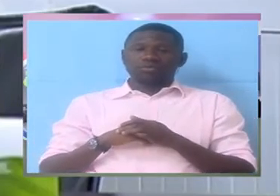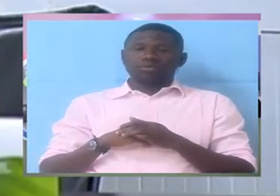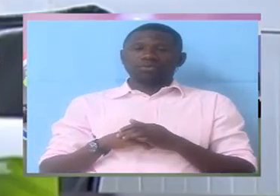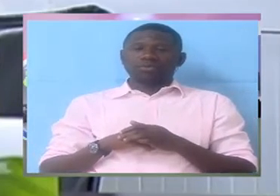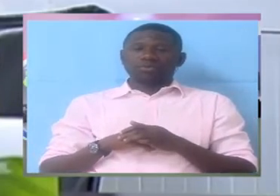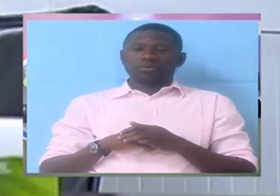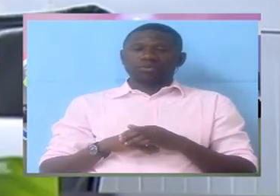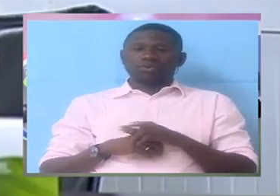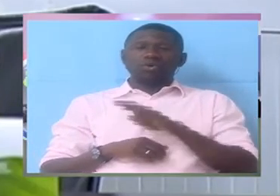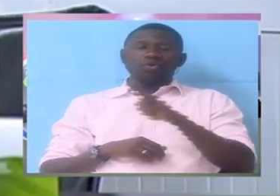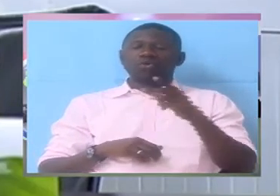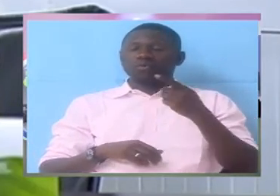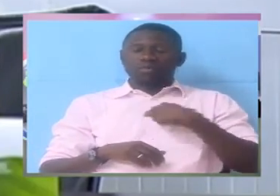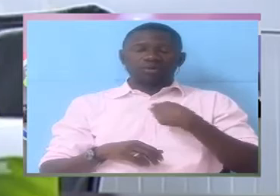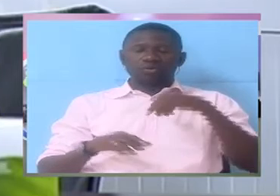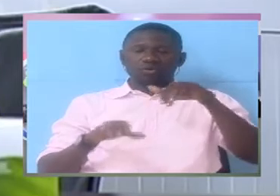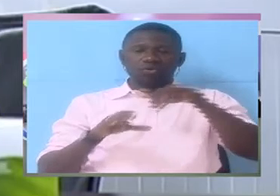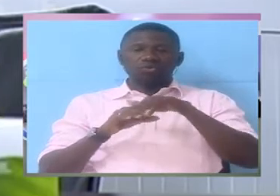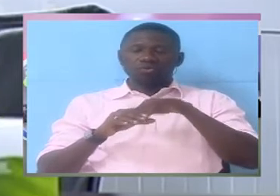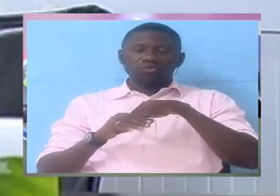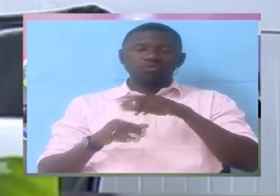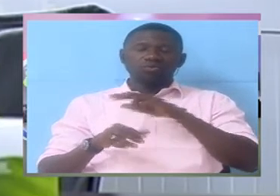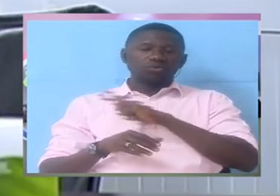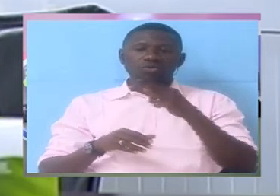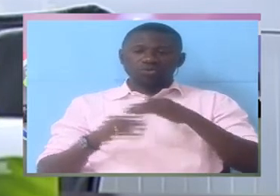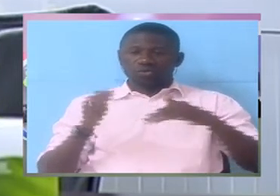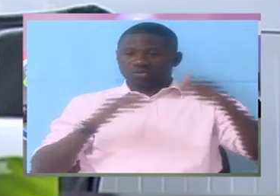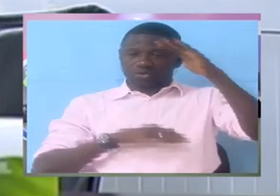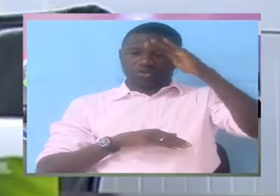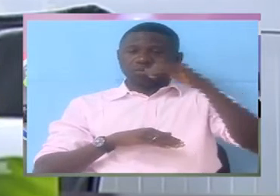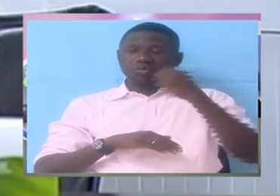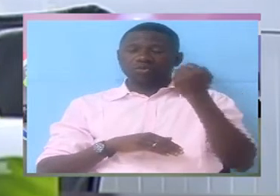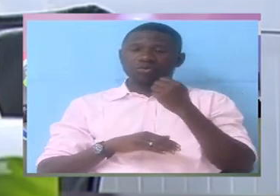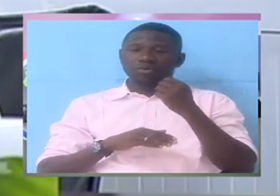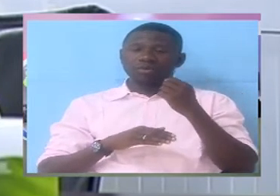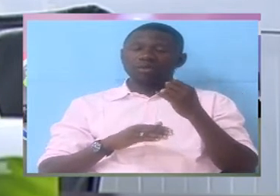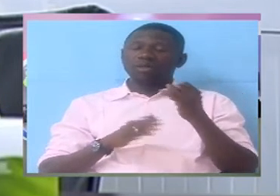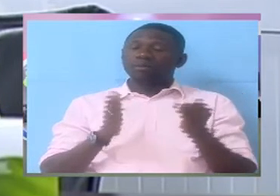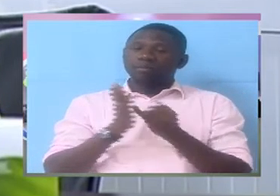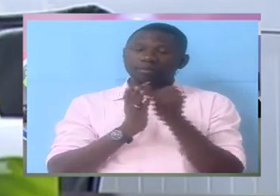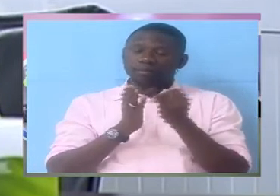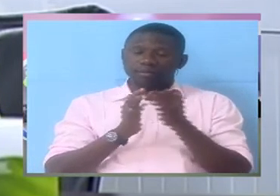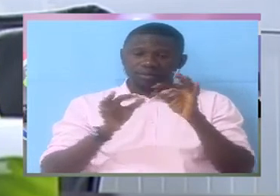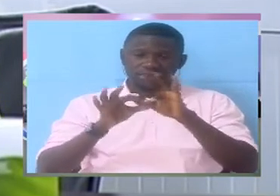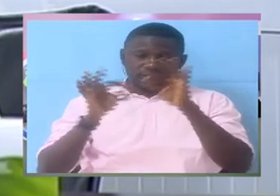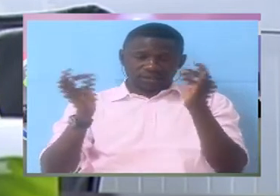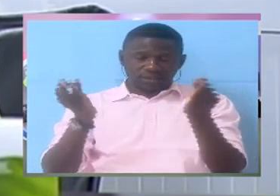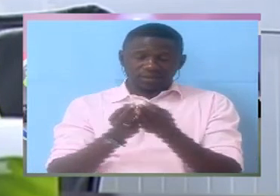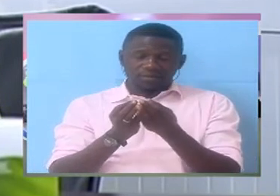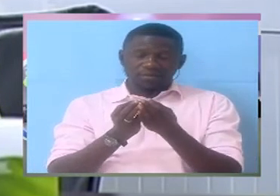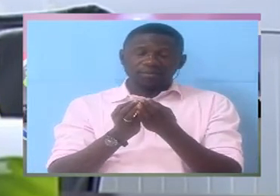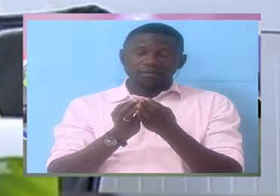because the panel members, Fode is more senior than me.